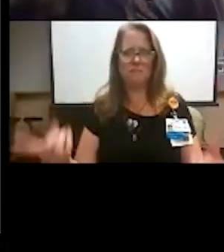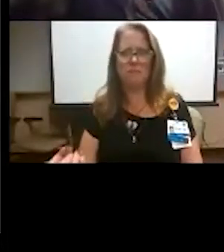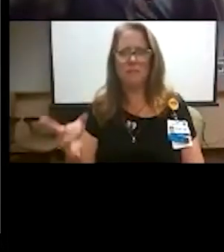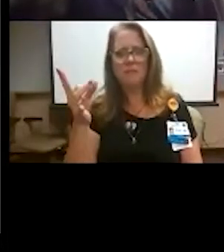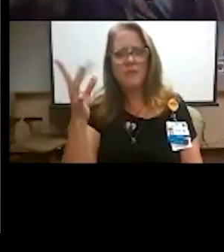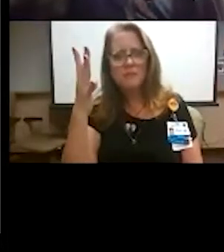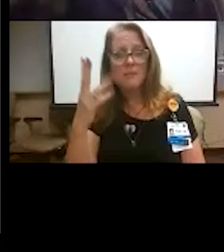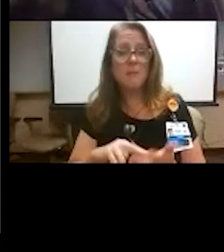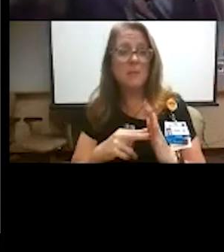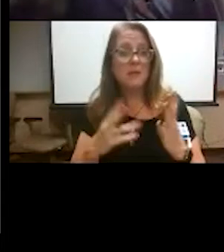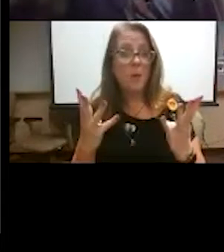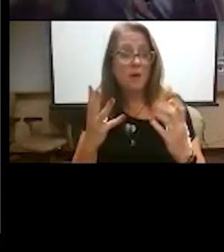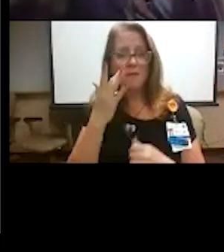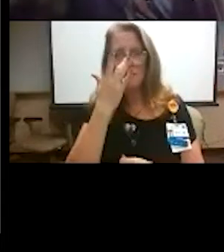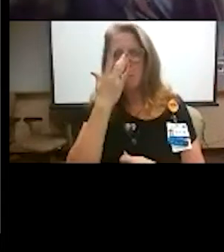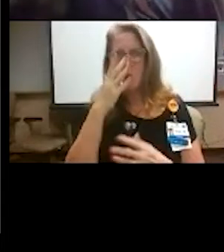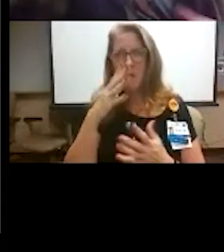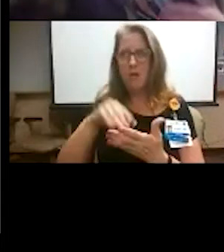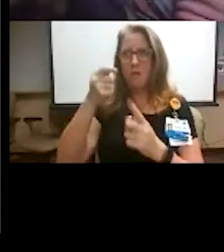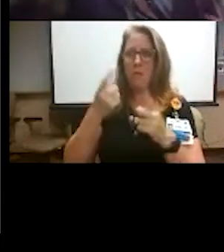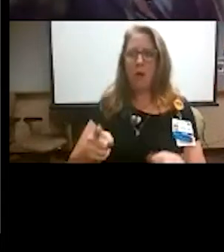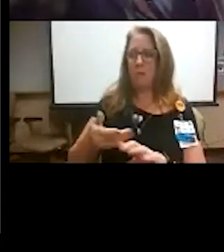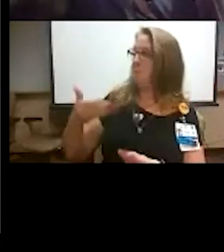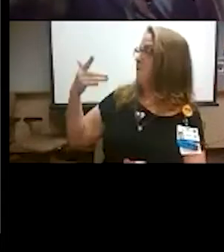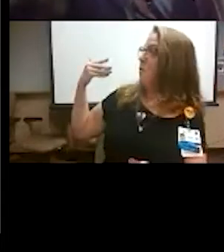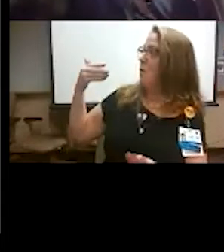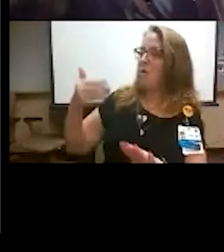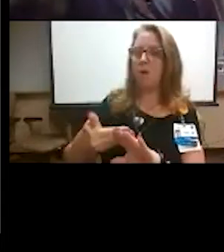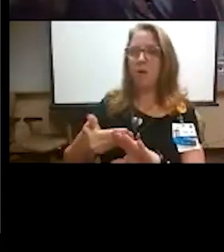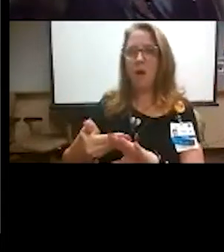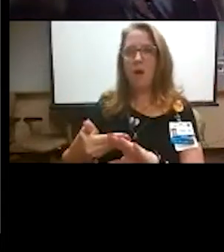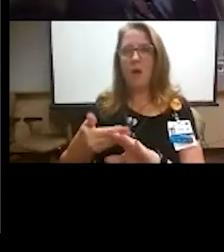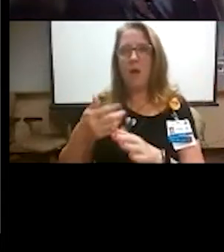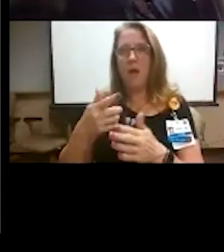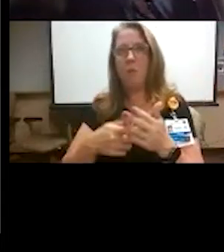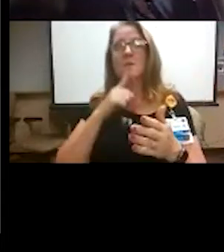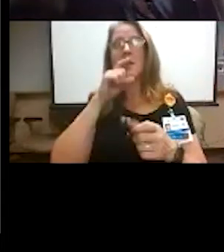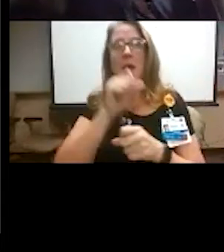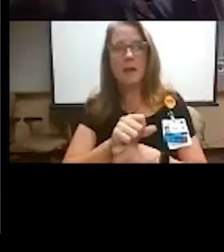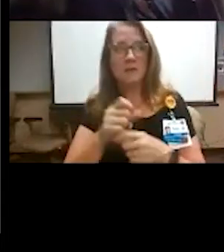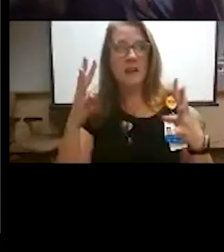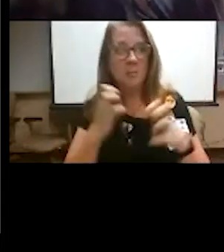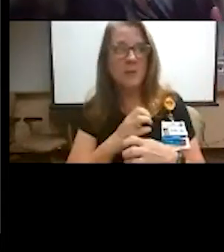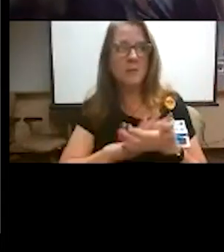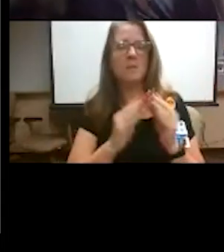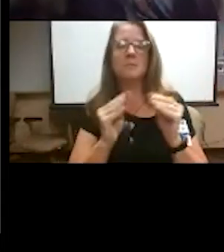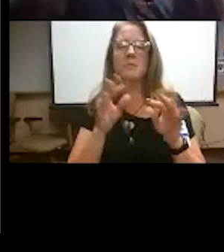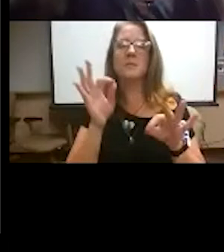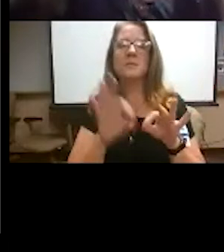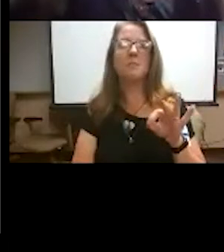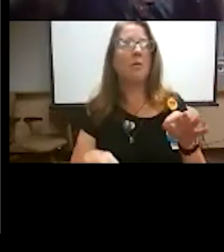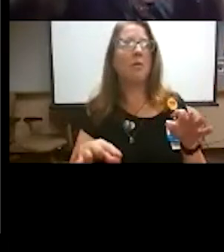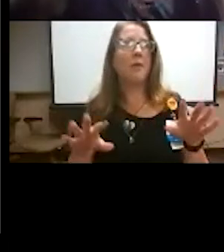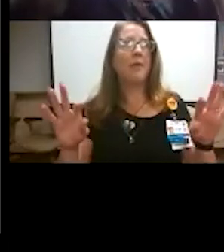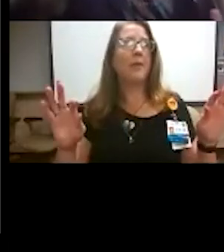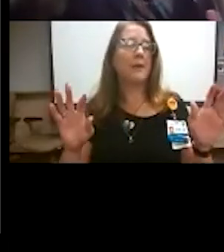then that we don't learn from the past, and there's an oversimplification of what is actually very complex. And I don't mean